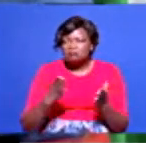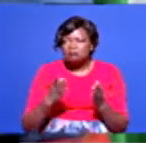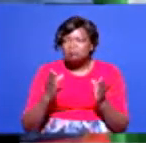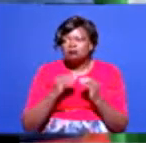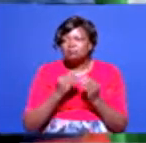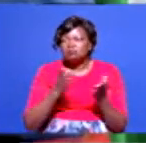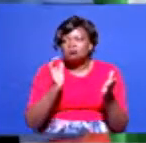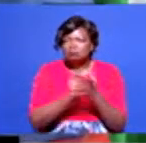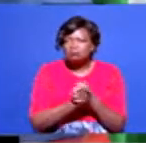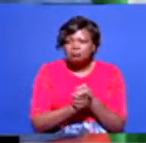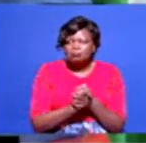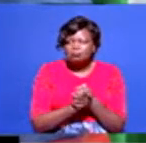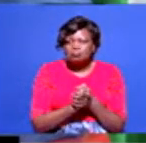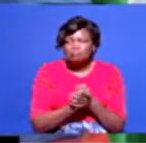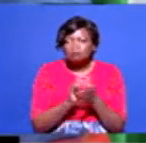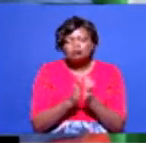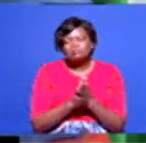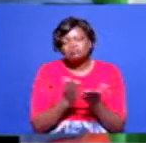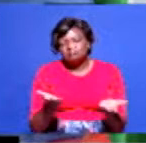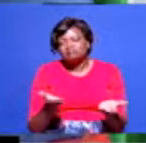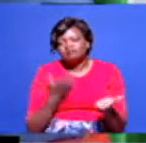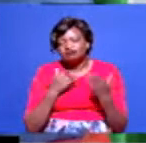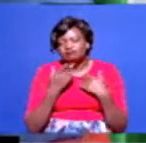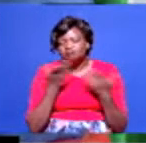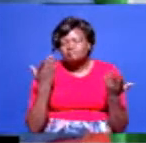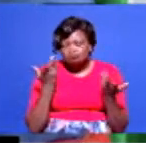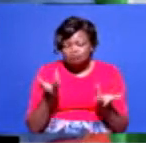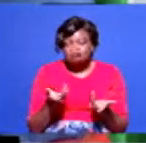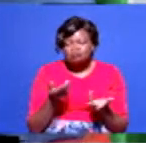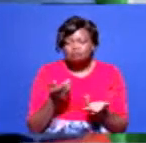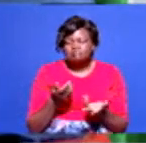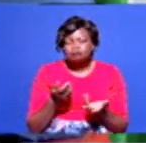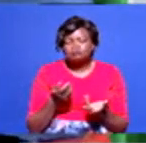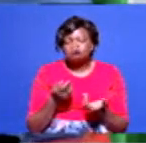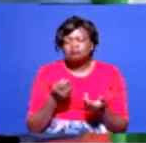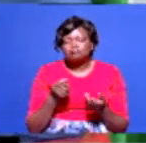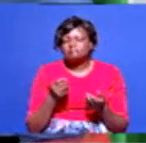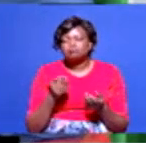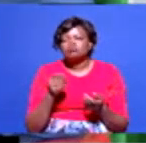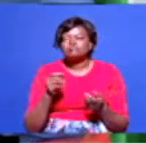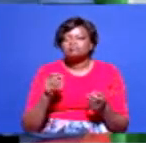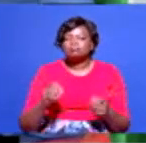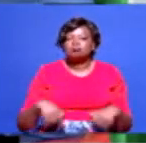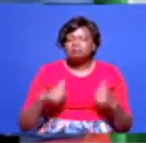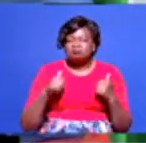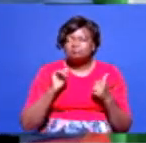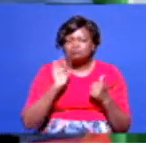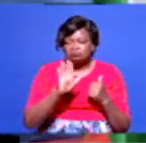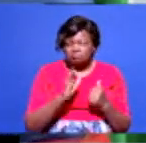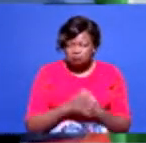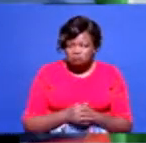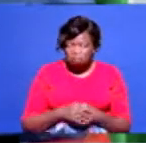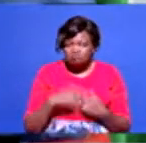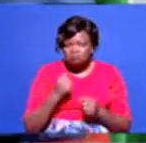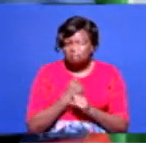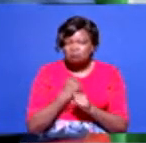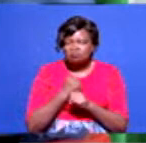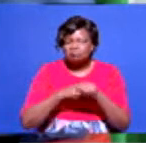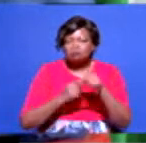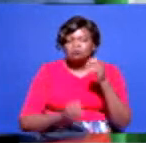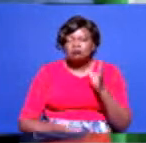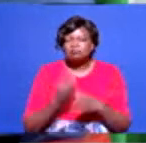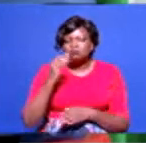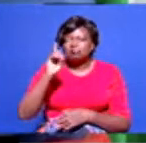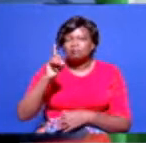greet him and admire him for the way he held himself and the way he worked. When he launched the Democratic